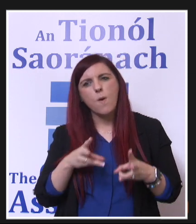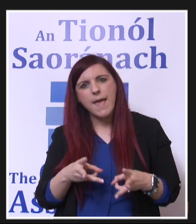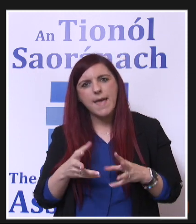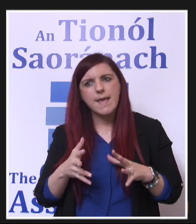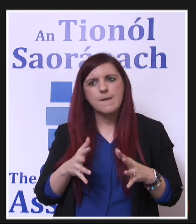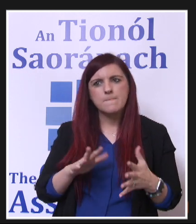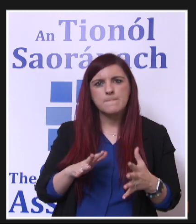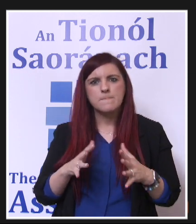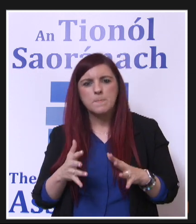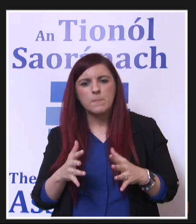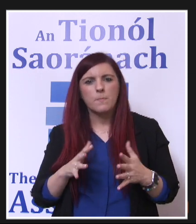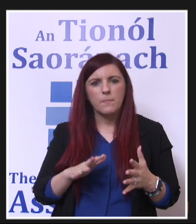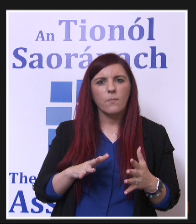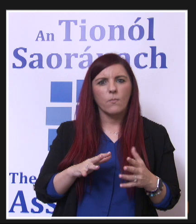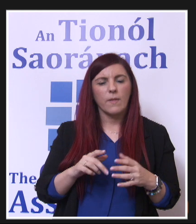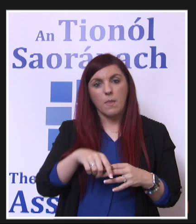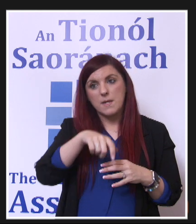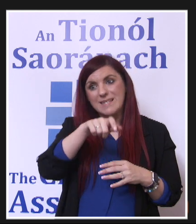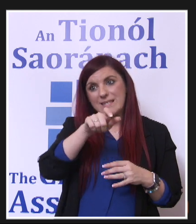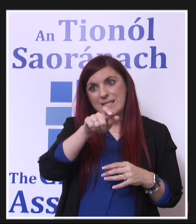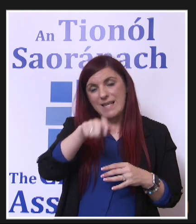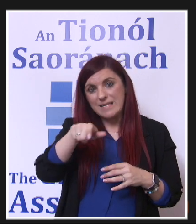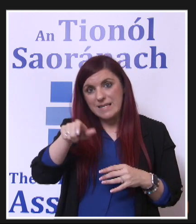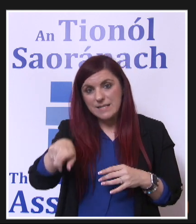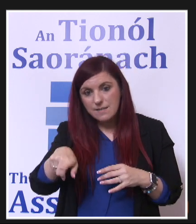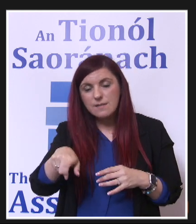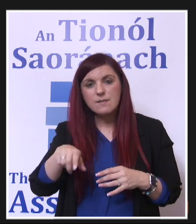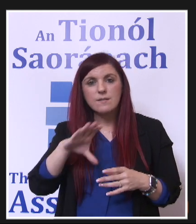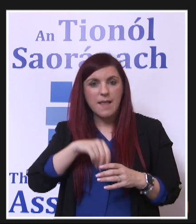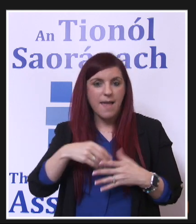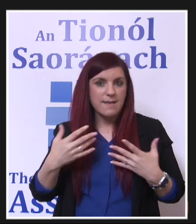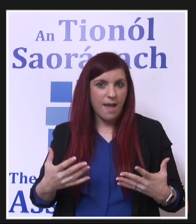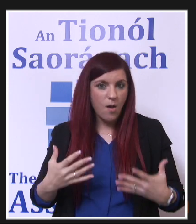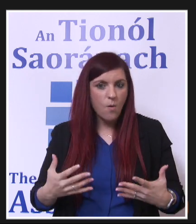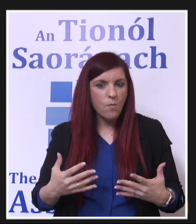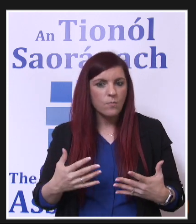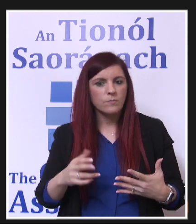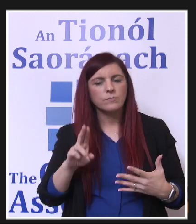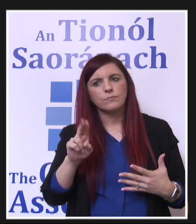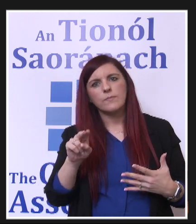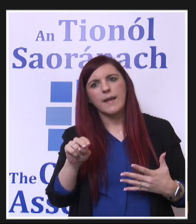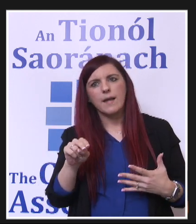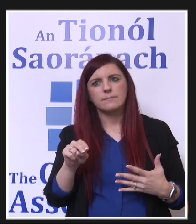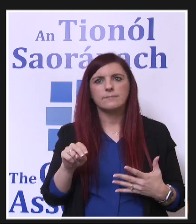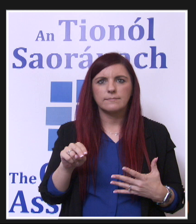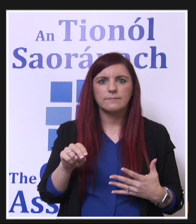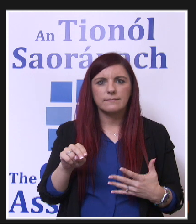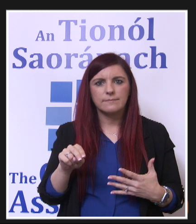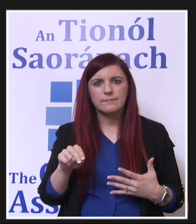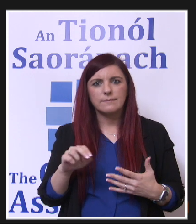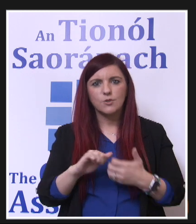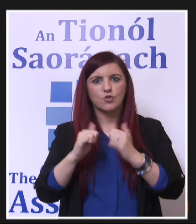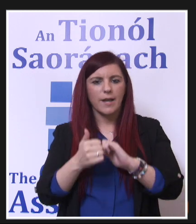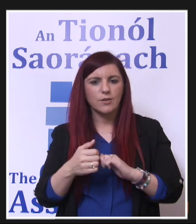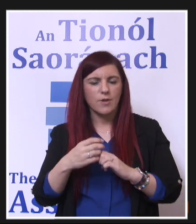kind of the citizens are involved now is they you know, obviously they vote every 4 years.